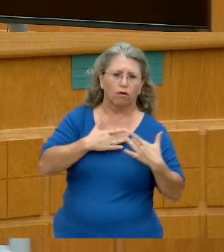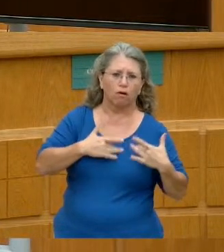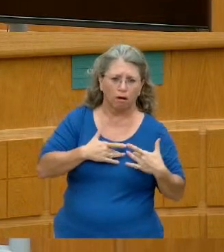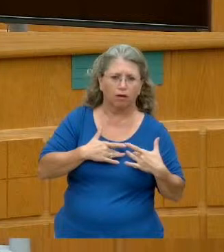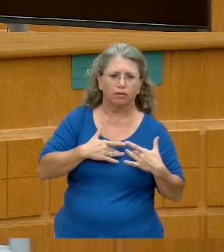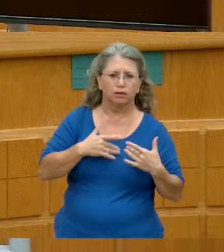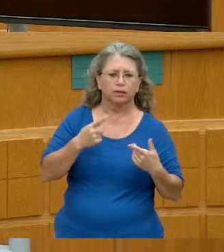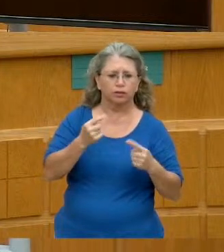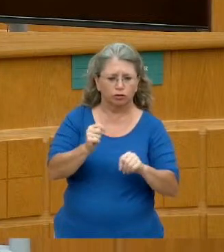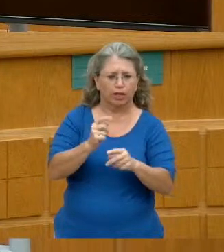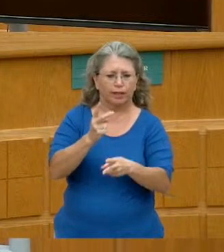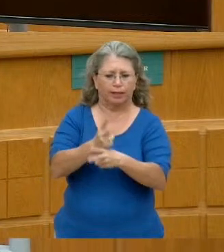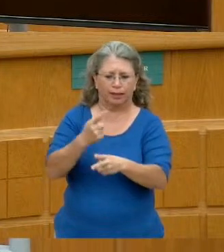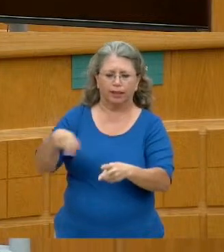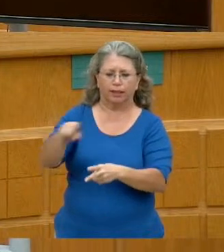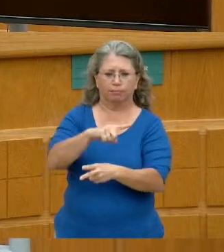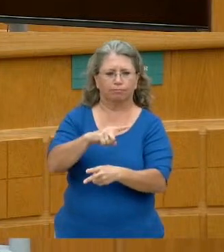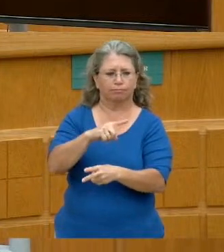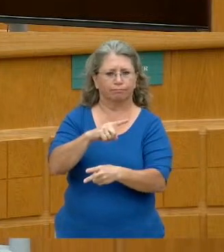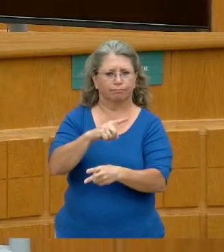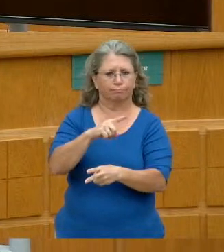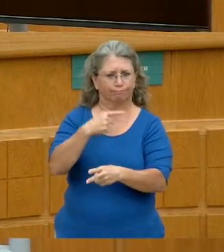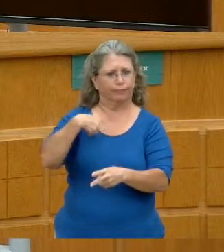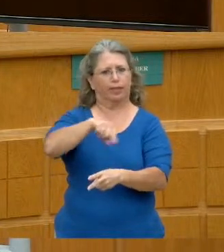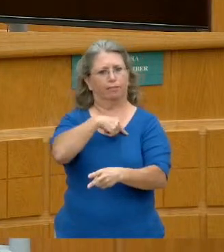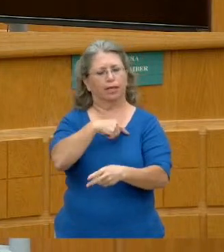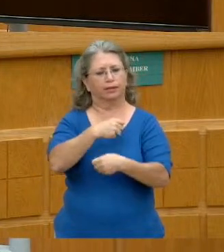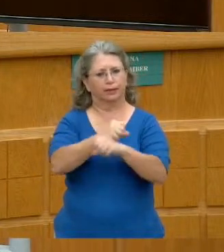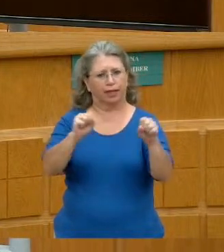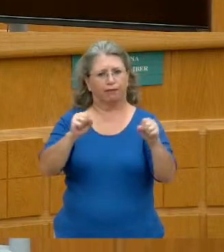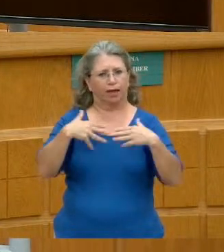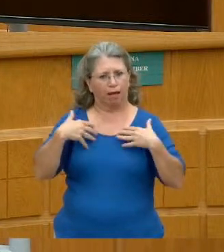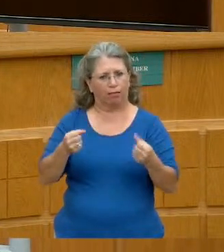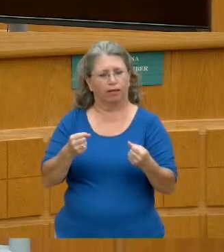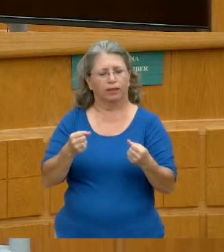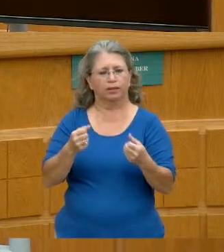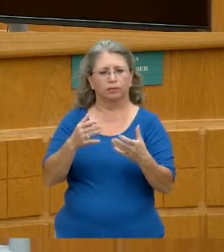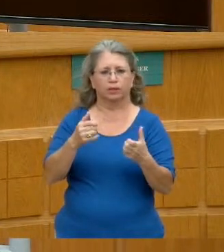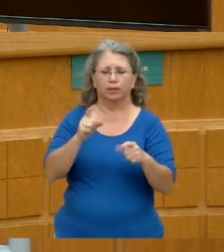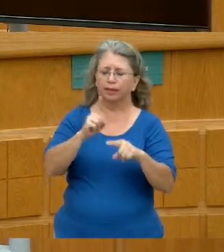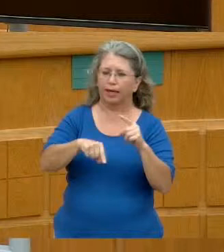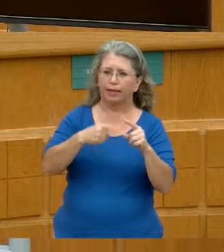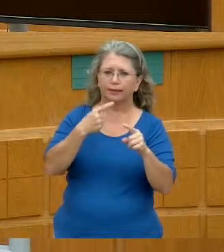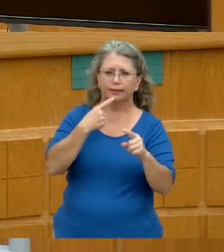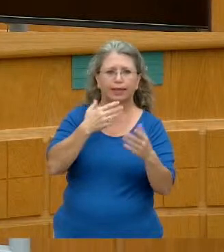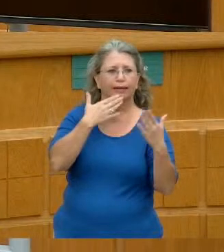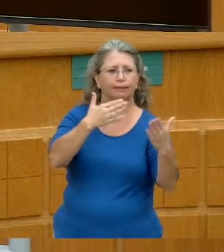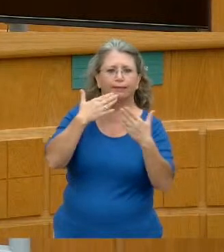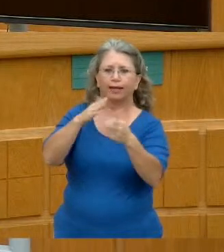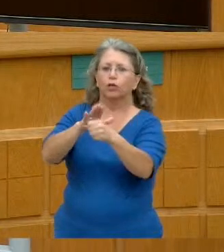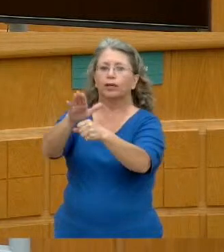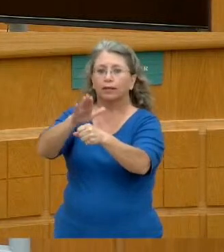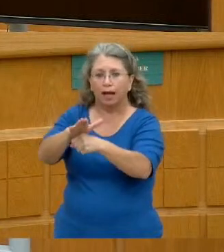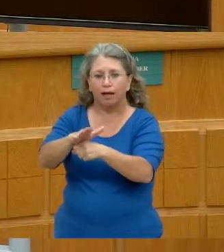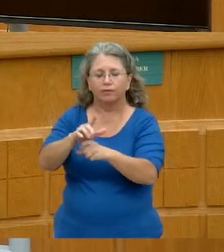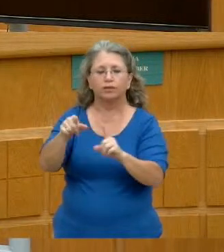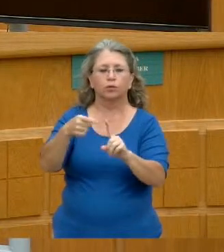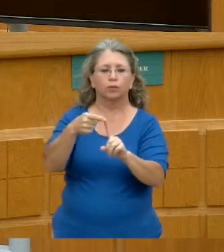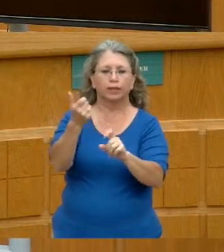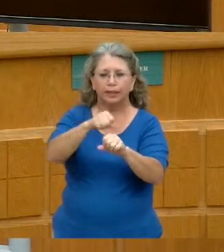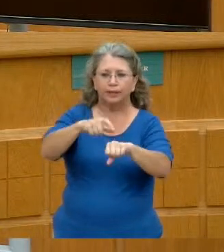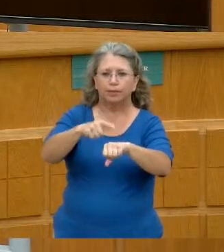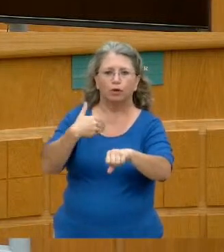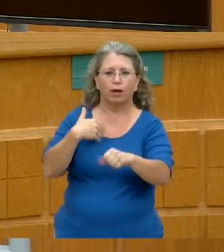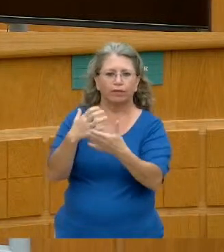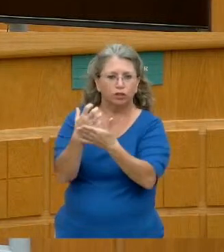make us safe and keep us healthy. And we just want to say thank you. You can't say thank you enough. And so when you get a chance and you see